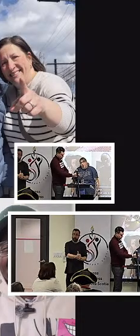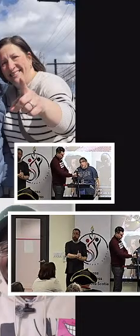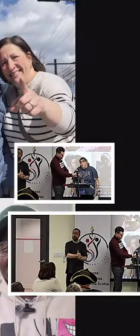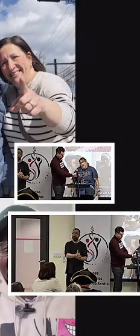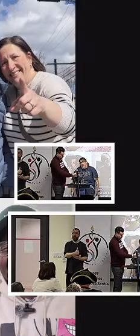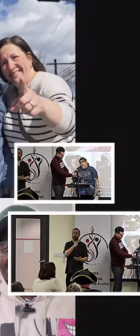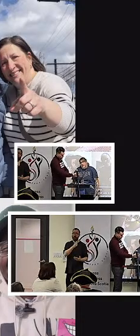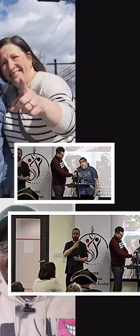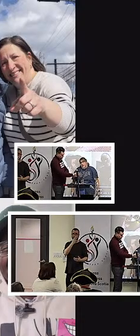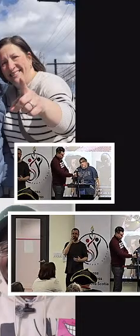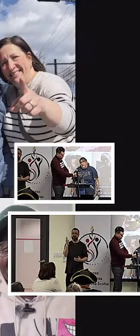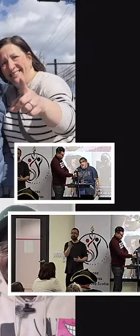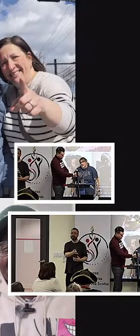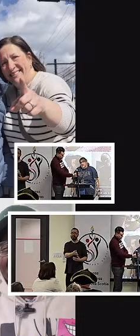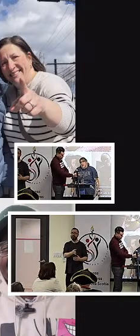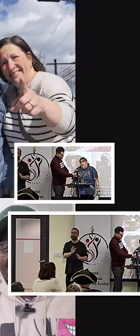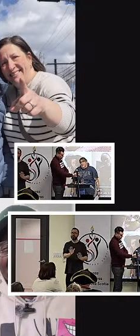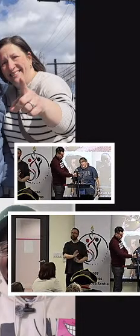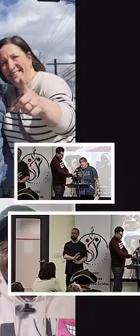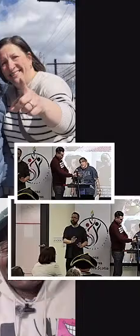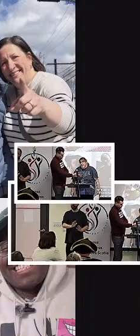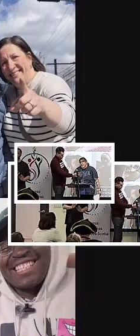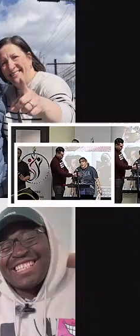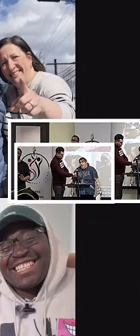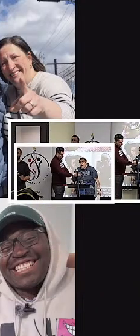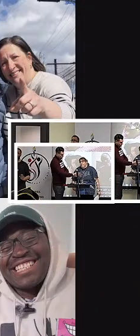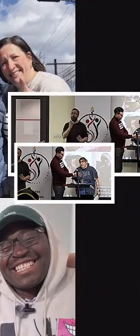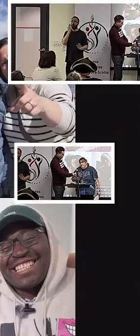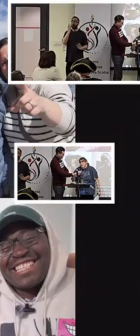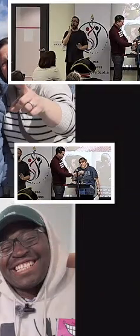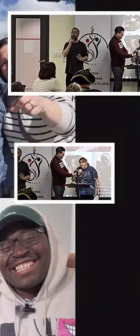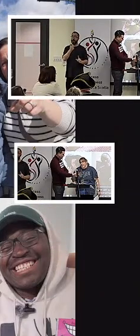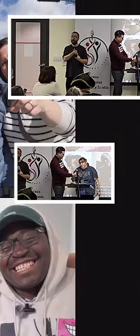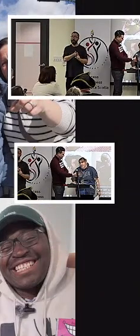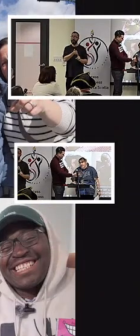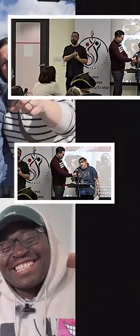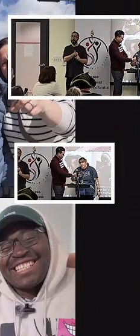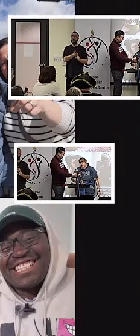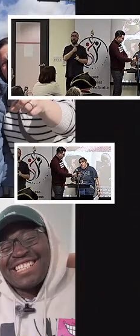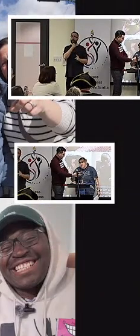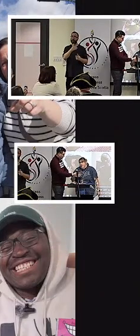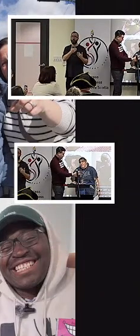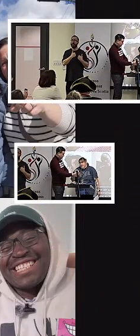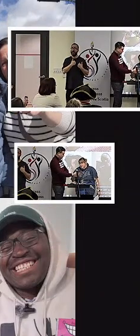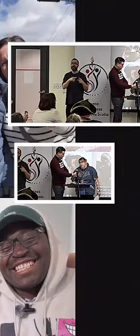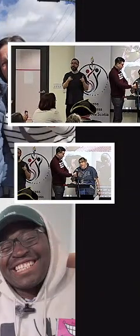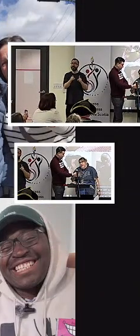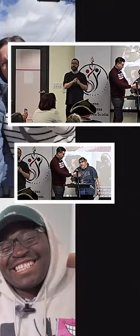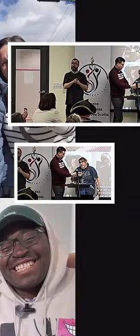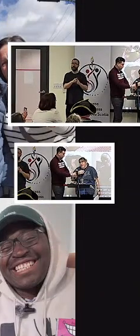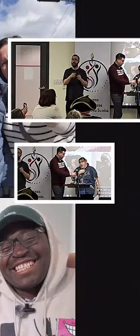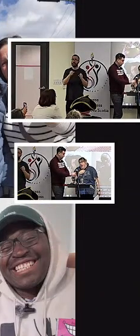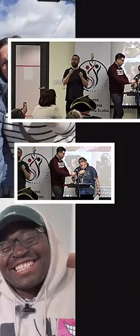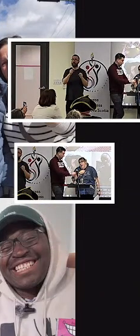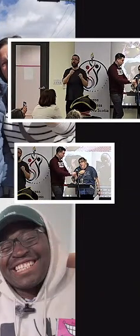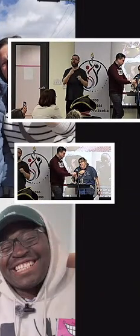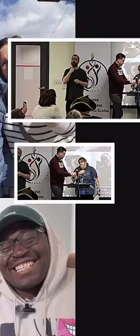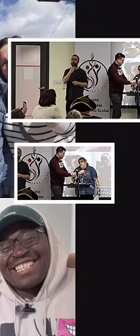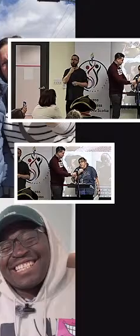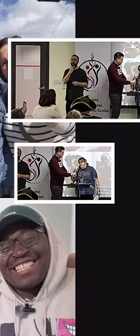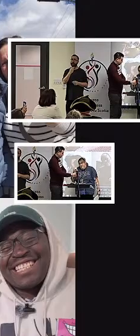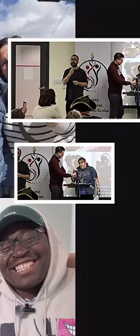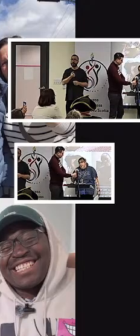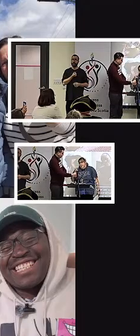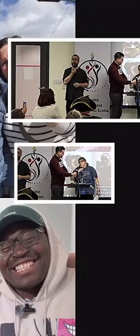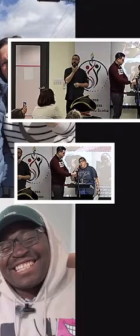Don't walk away, because they don't have the voice like we do. So that's why,